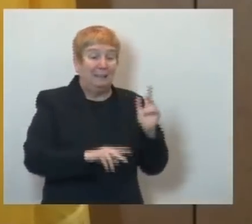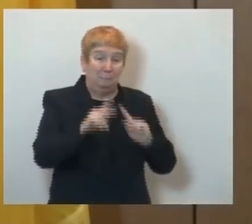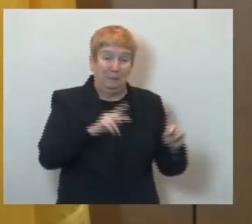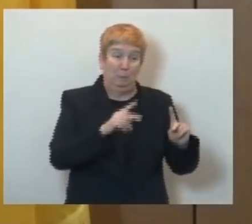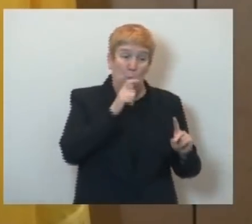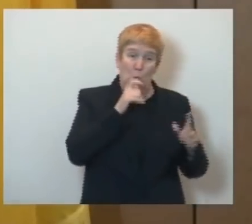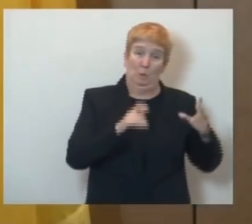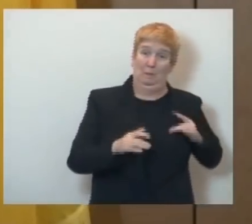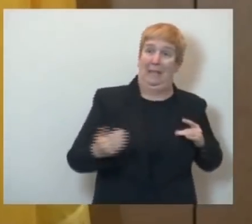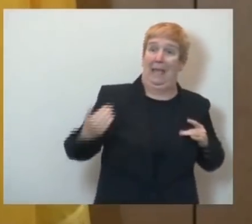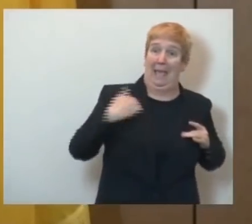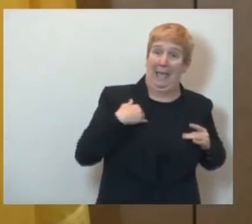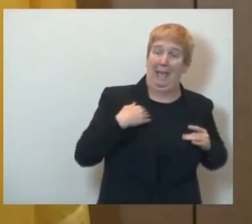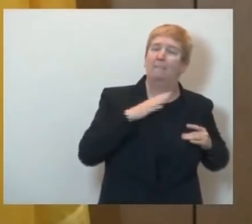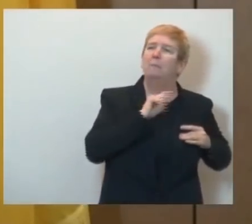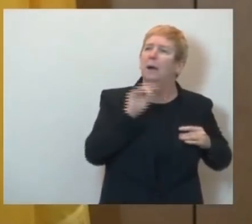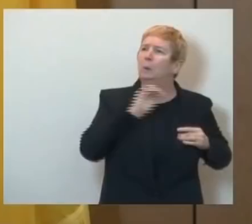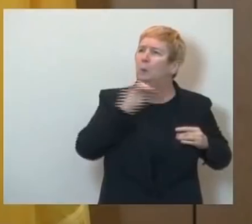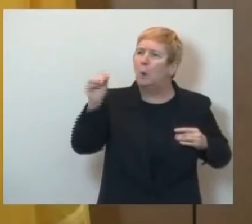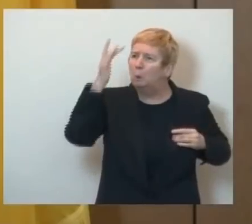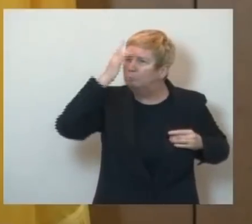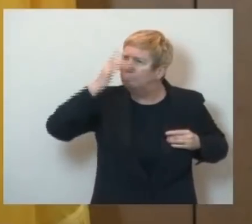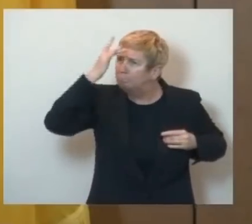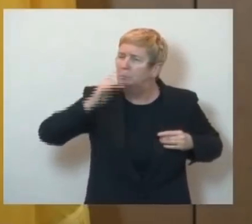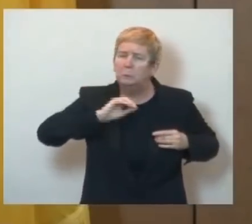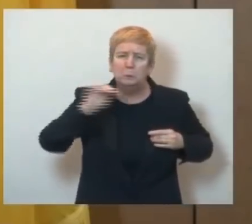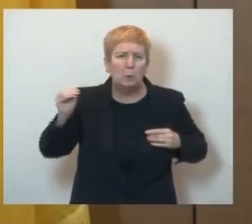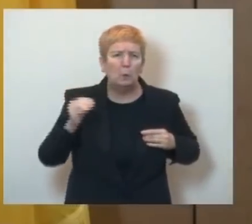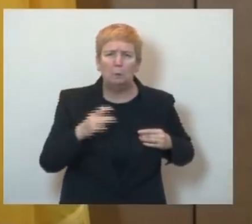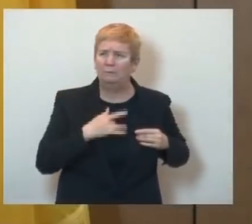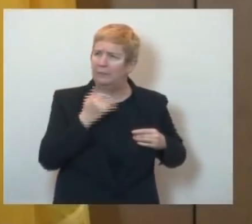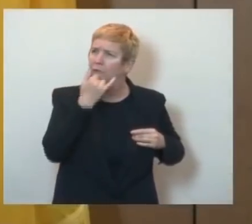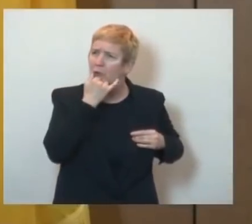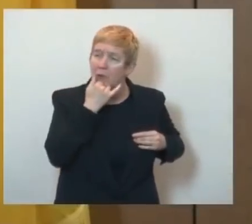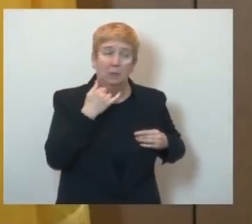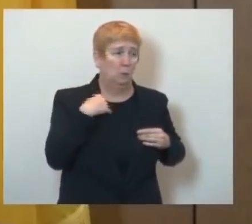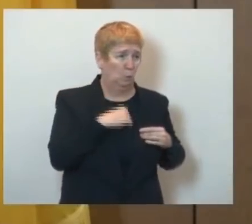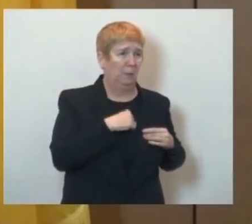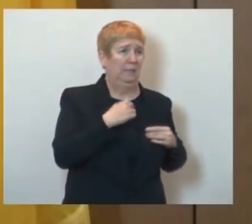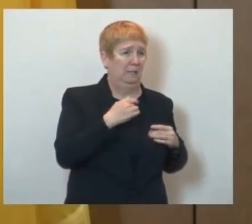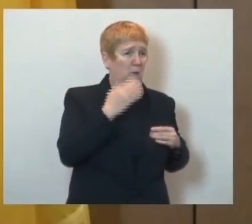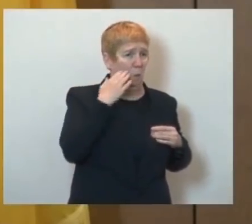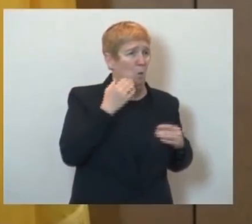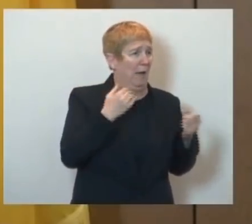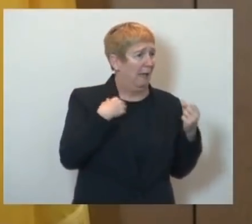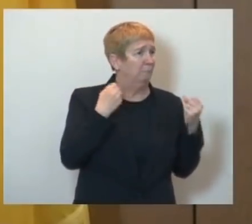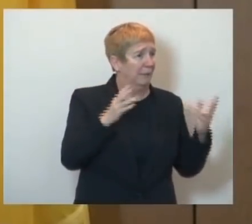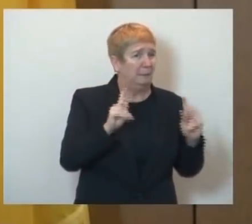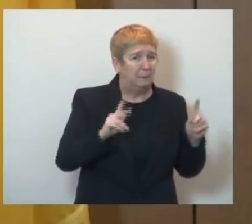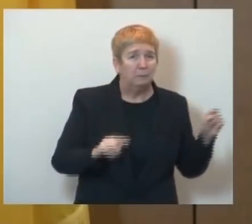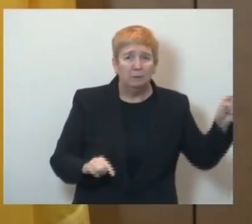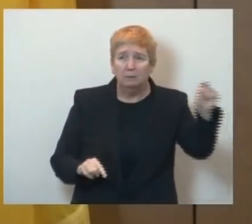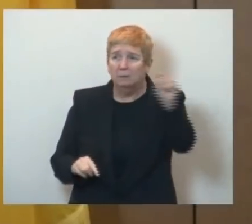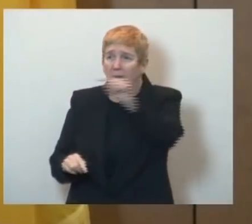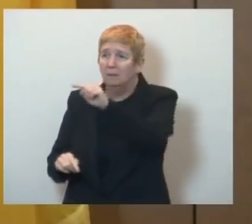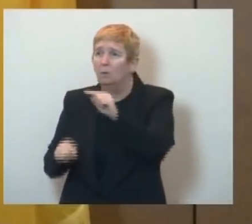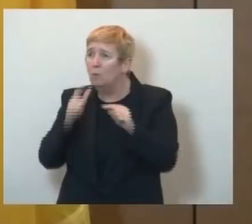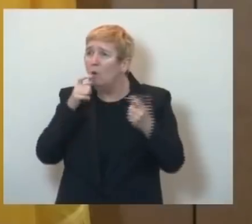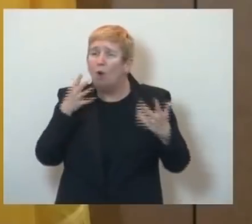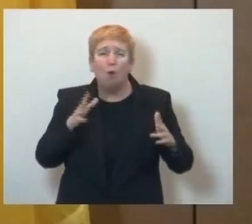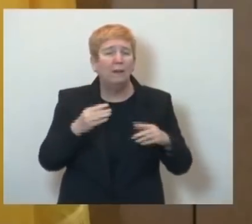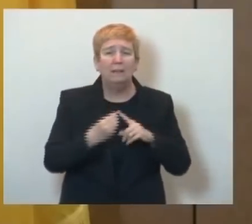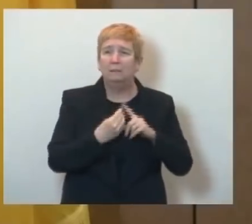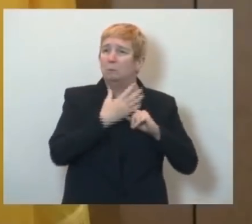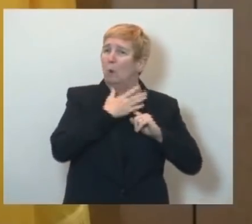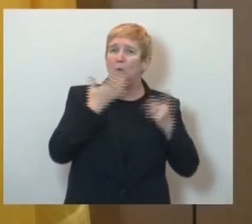individuals that we believe there's more prevalence of the virus in our community. So to your point, and since